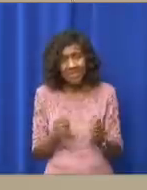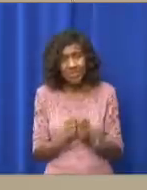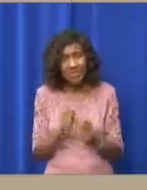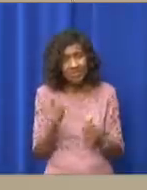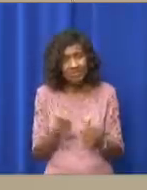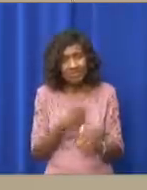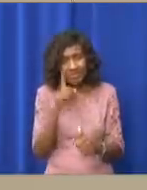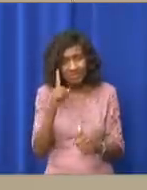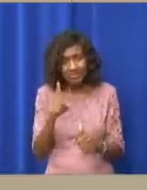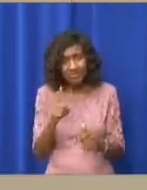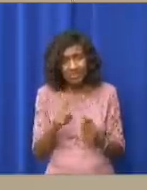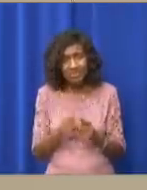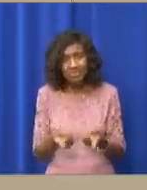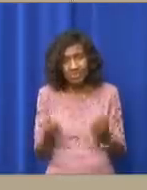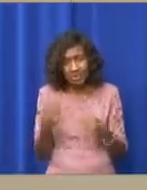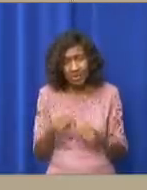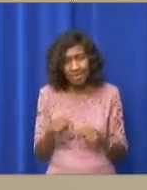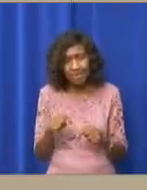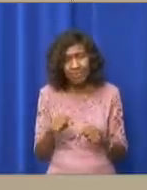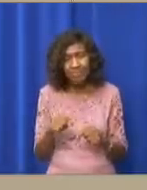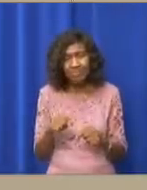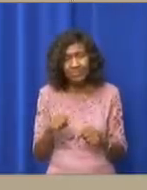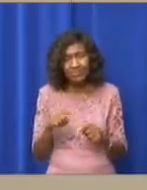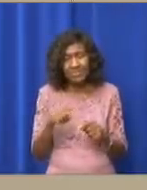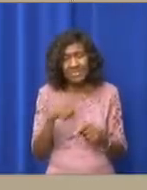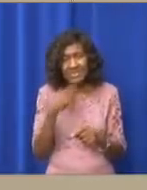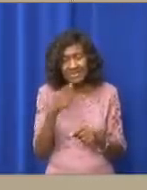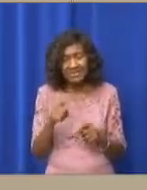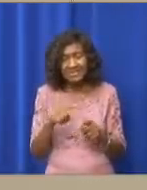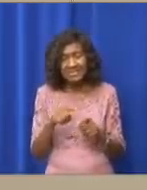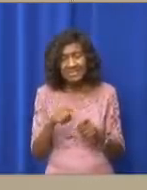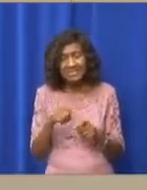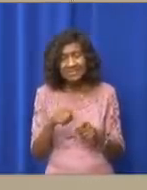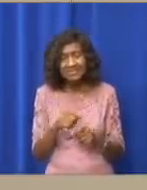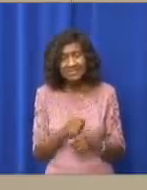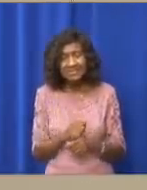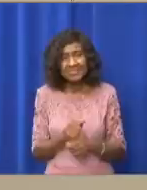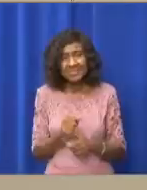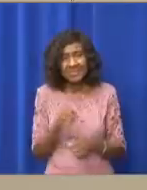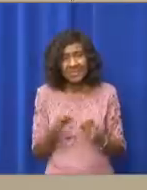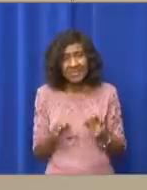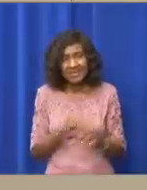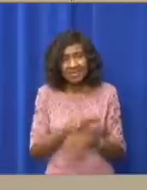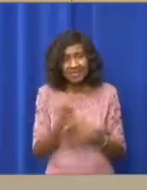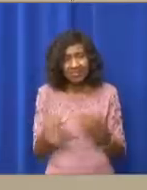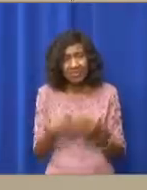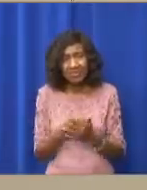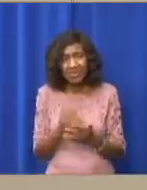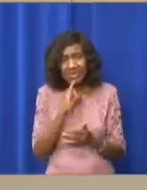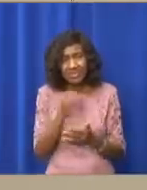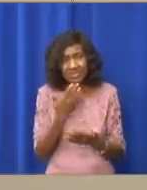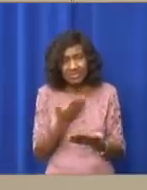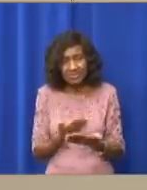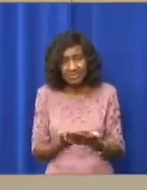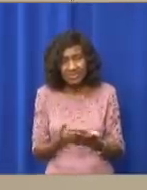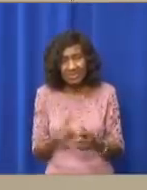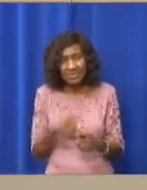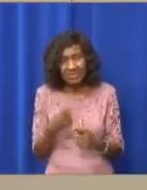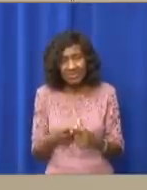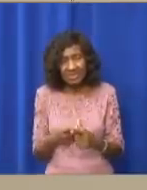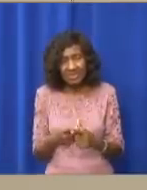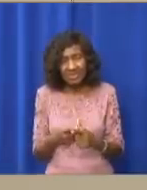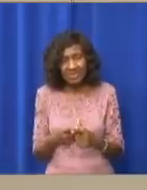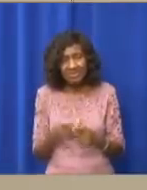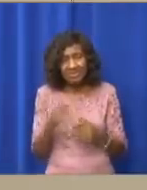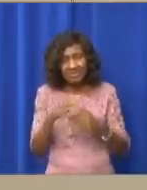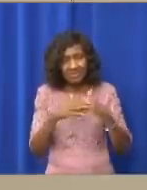Workers will be exempted by the competent authority after the testing is completed. If all goes according to plan, construction work for